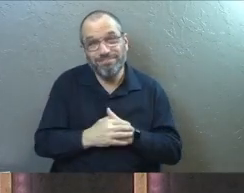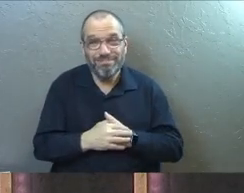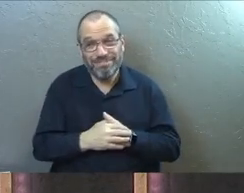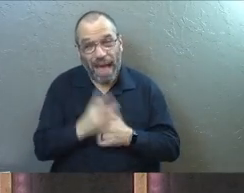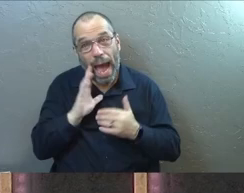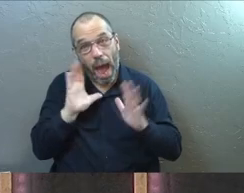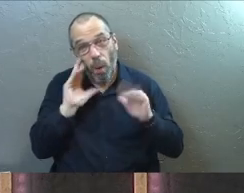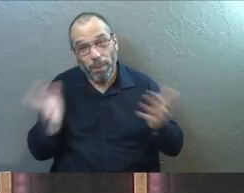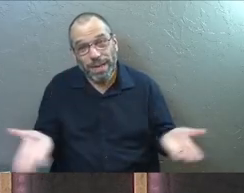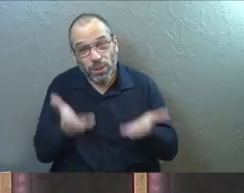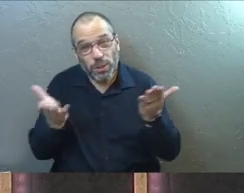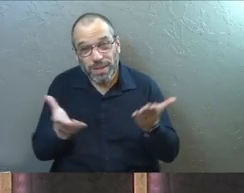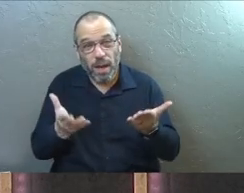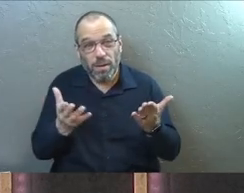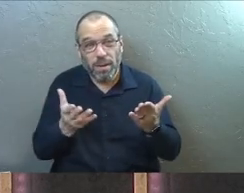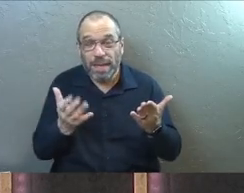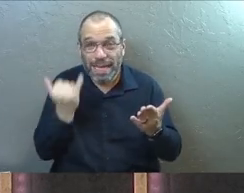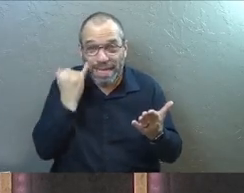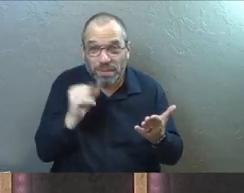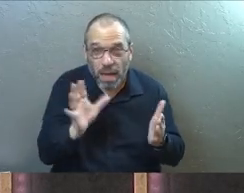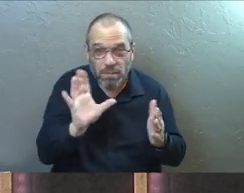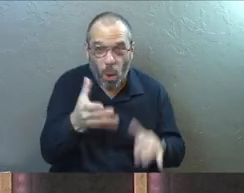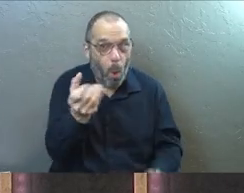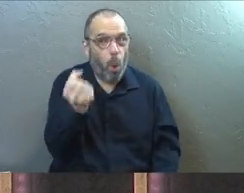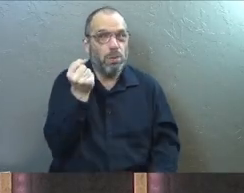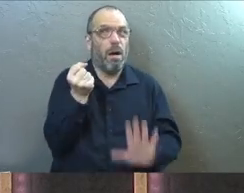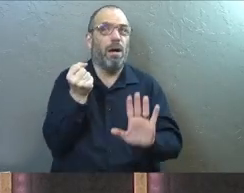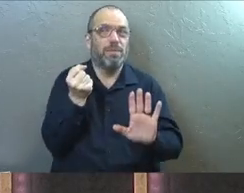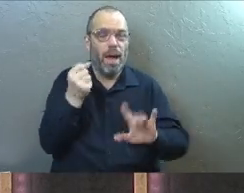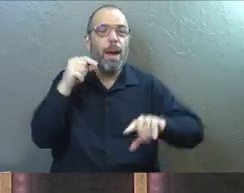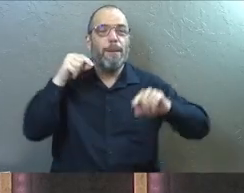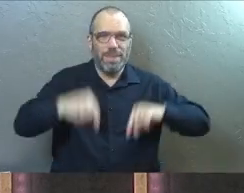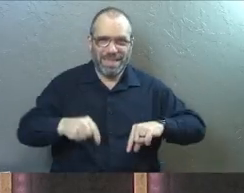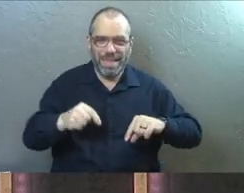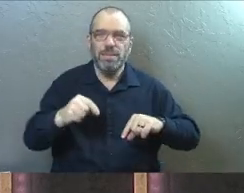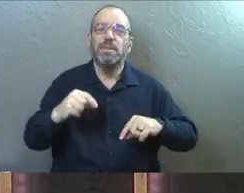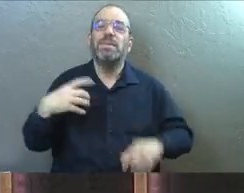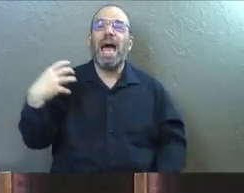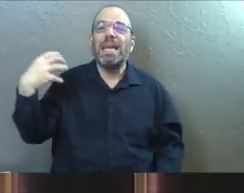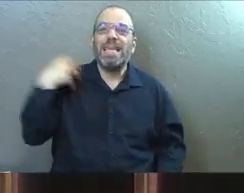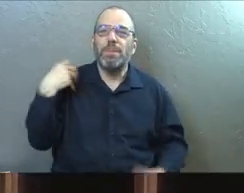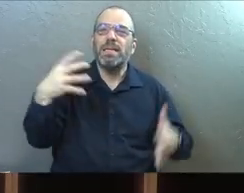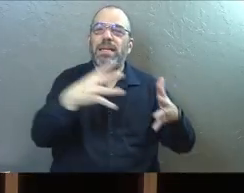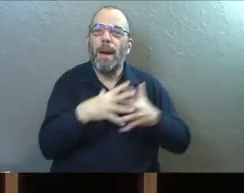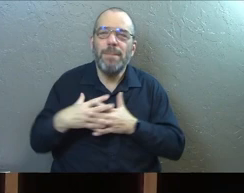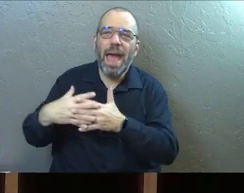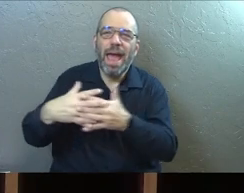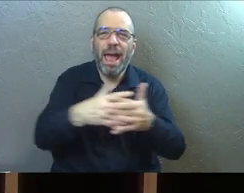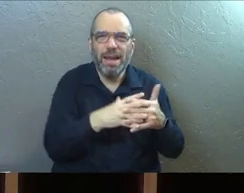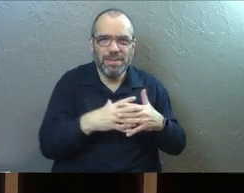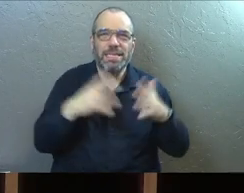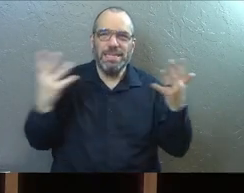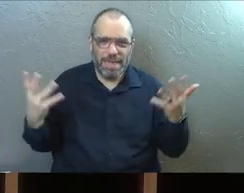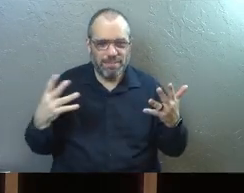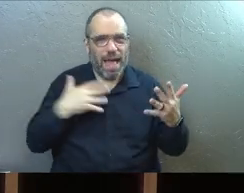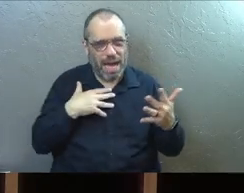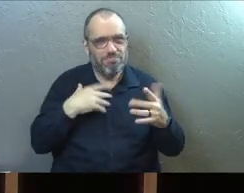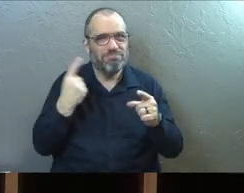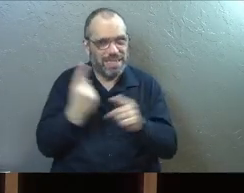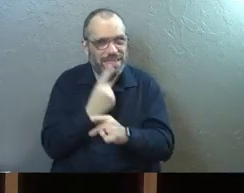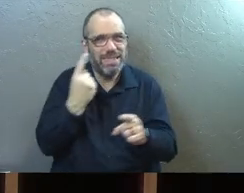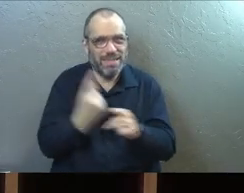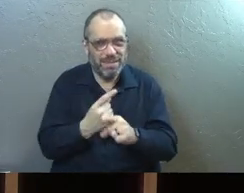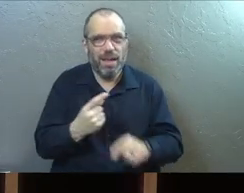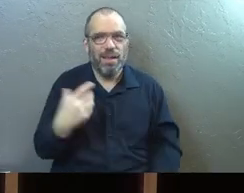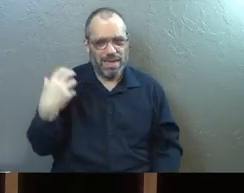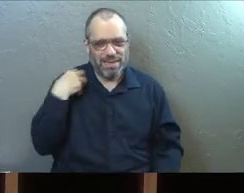that's an encouragement. If not, hang in there. But this is Captain America. I'm very consistent. This